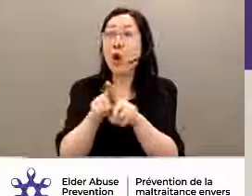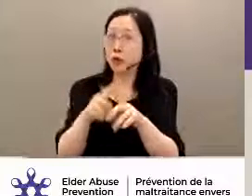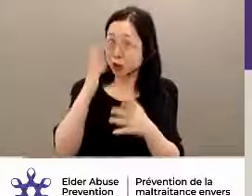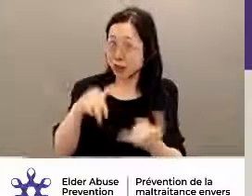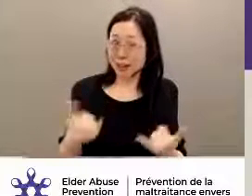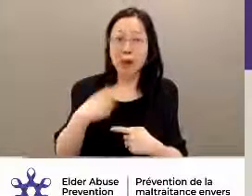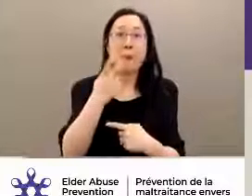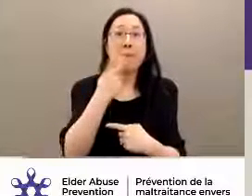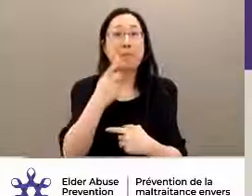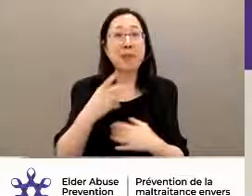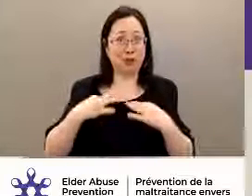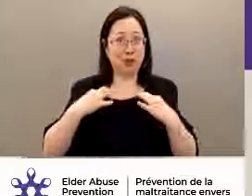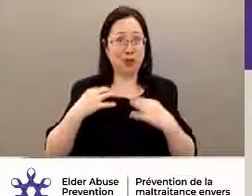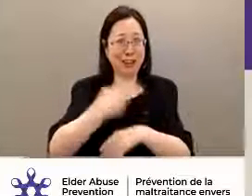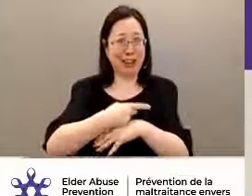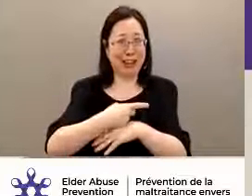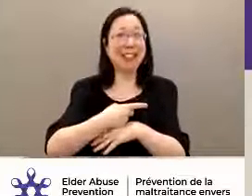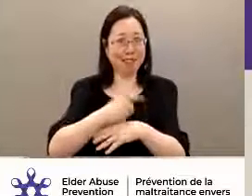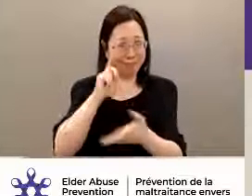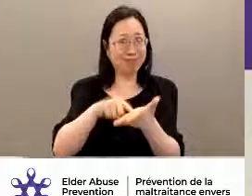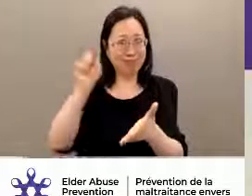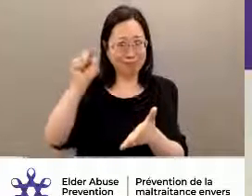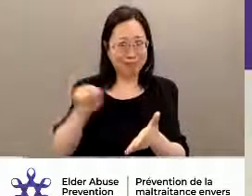So as you can see, many of us are wearing pink today.